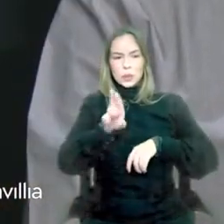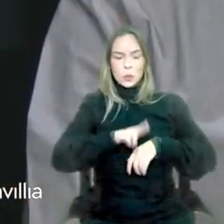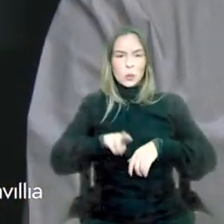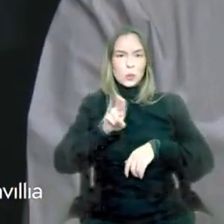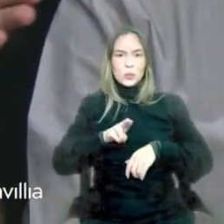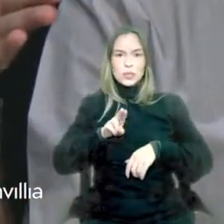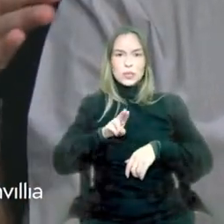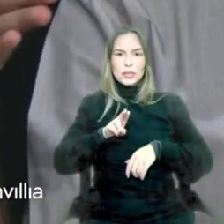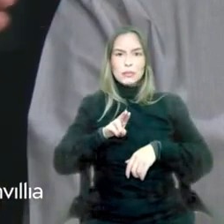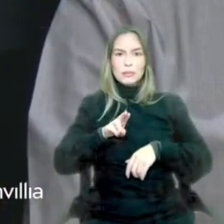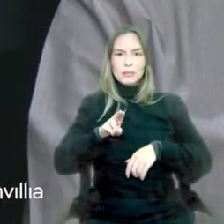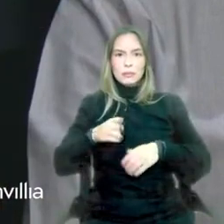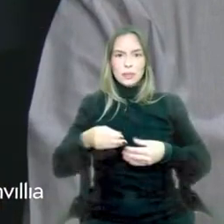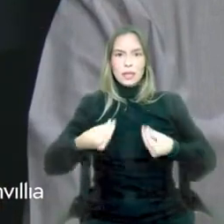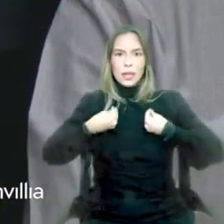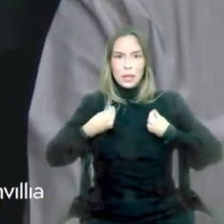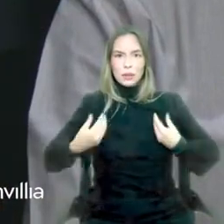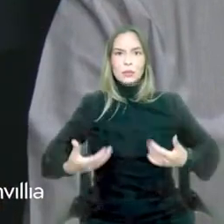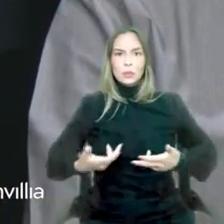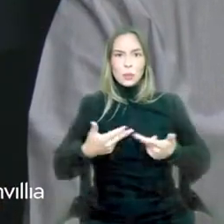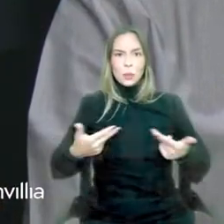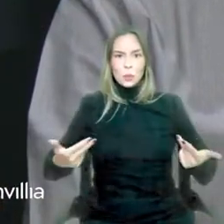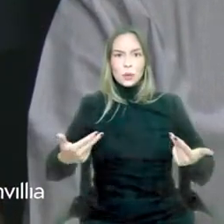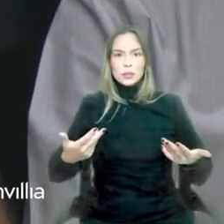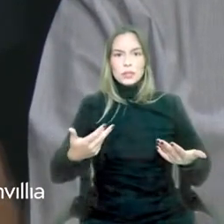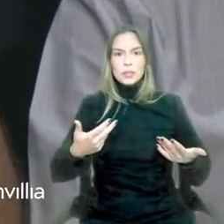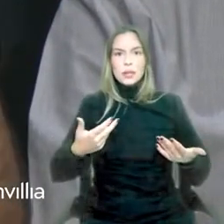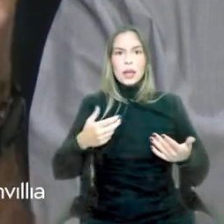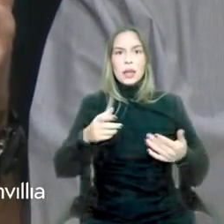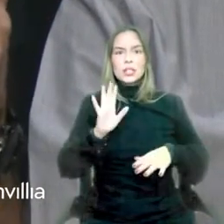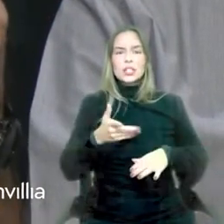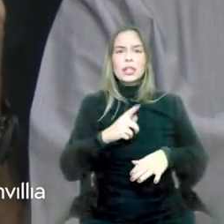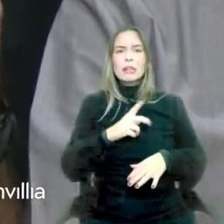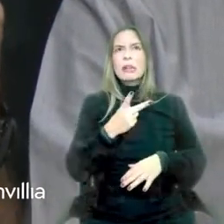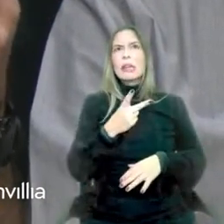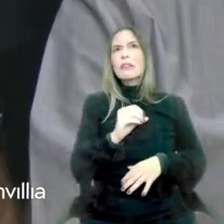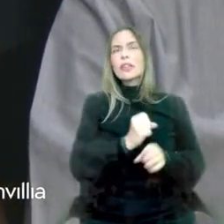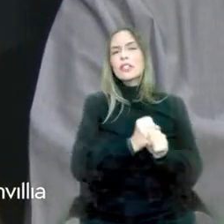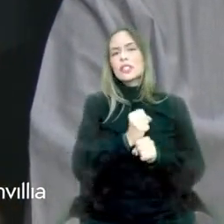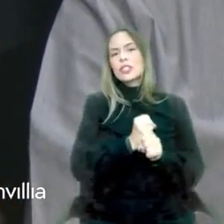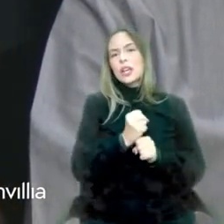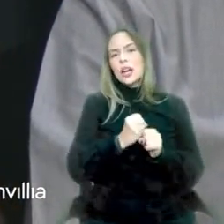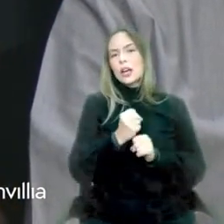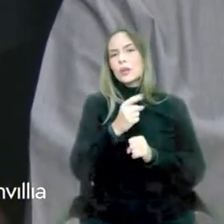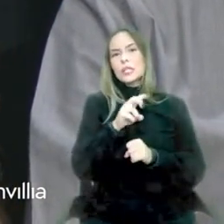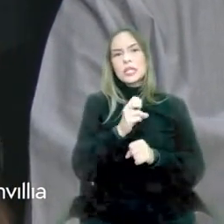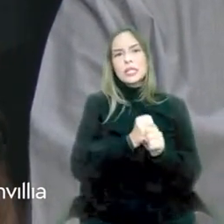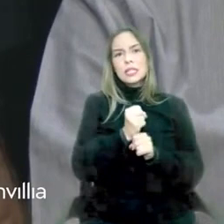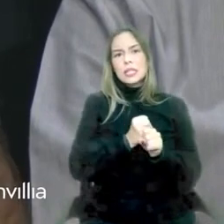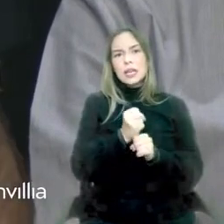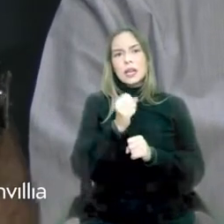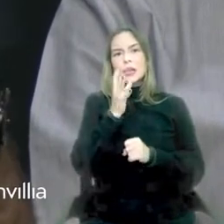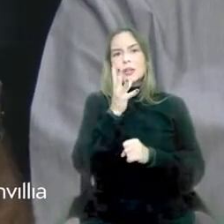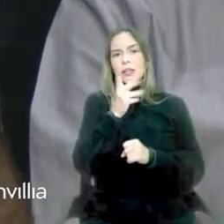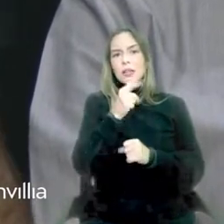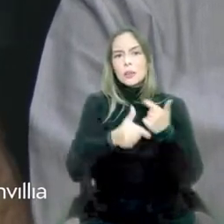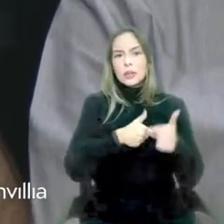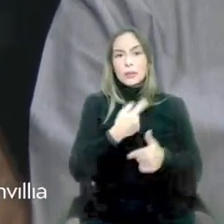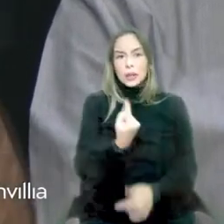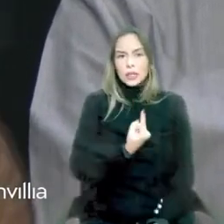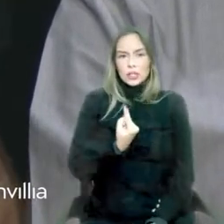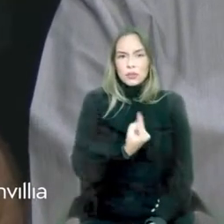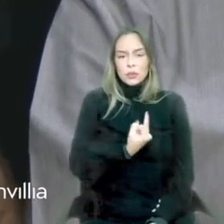single new technology over the last 15, 20 years, corporations are slower than individuals. And then these new consumers